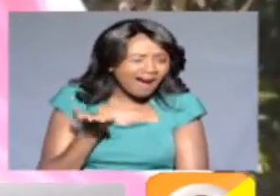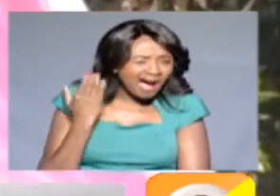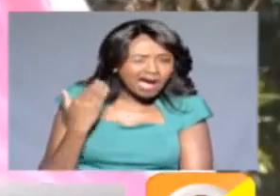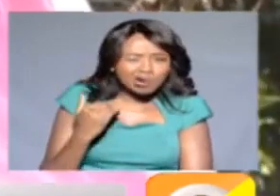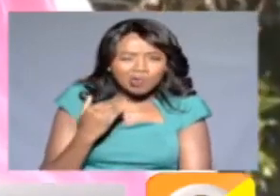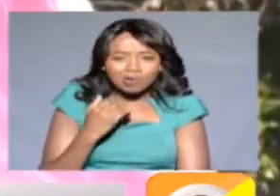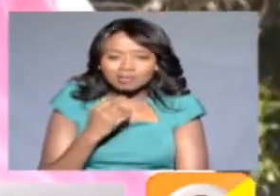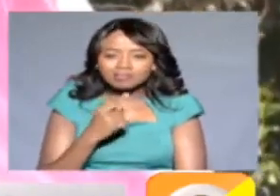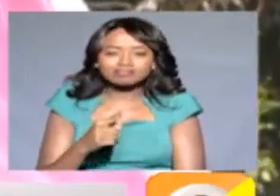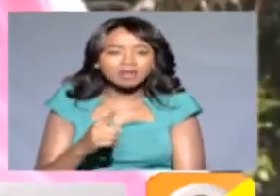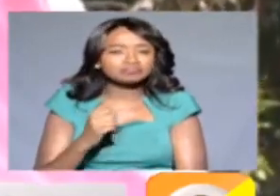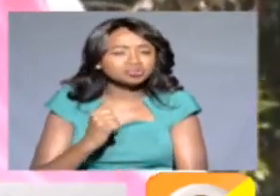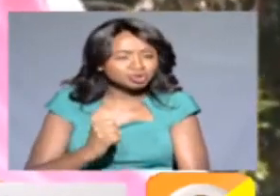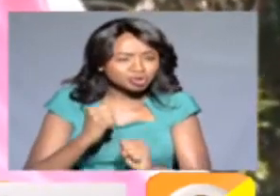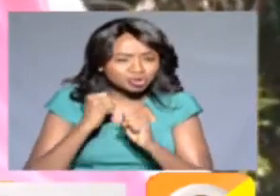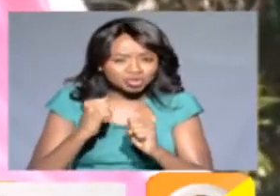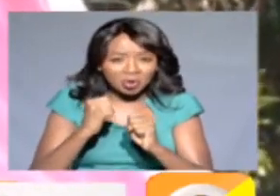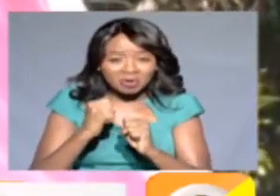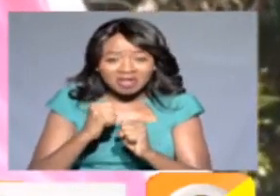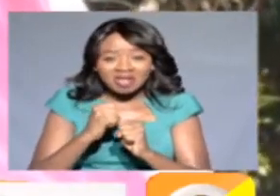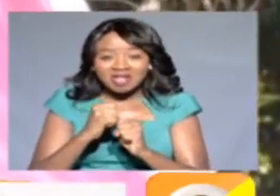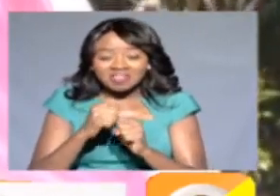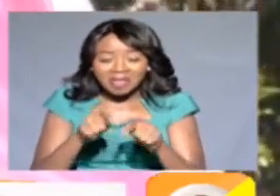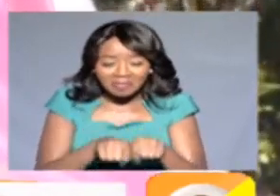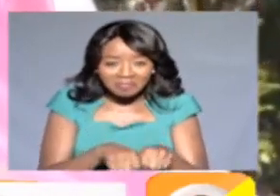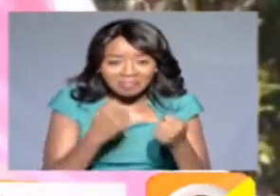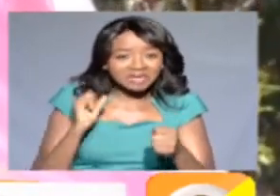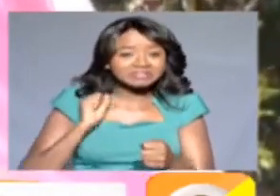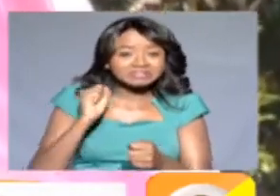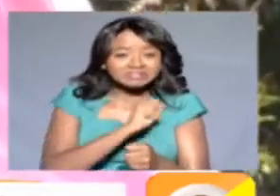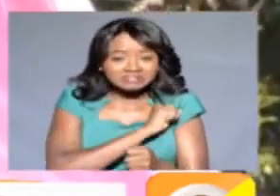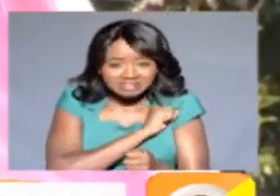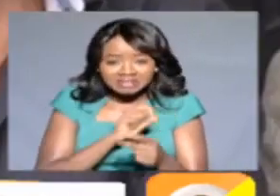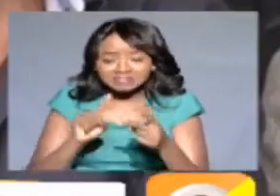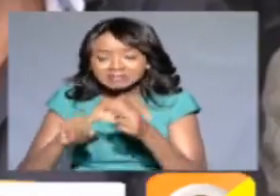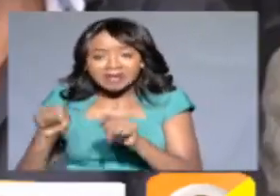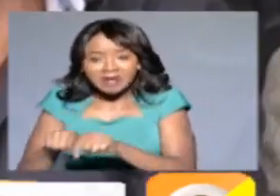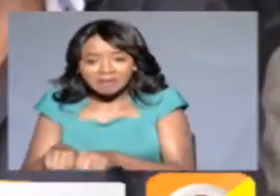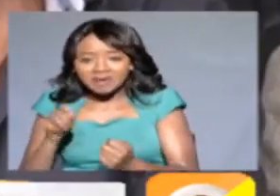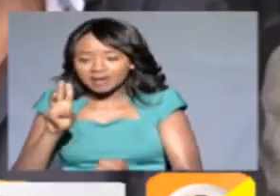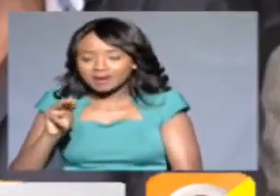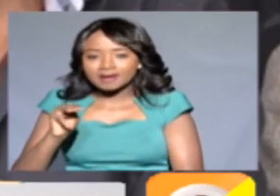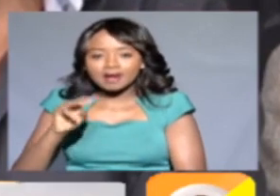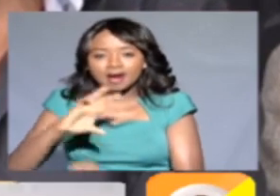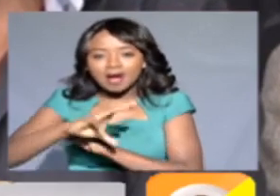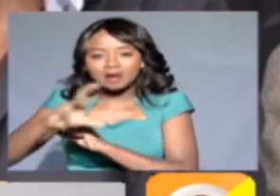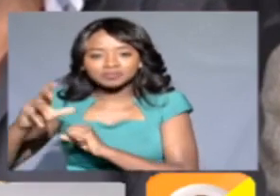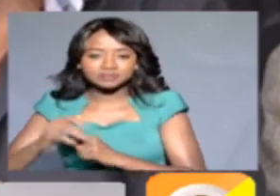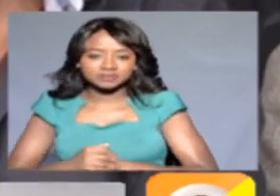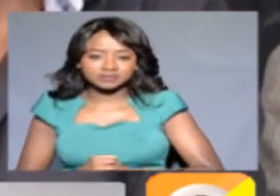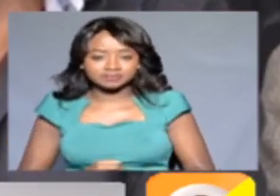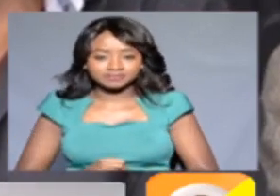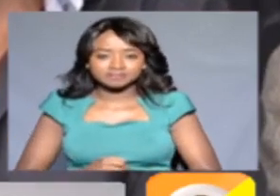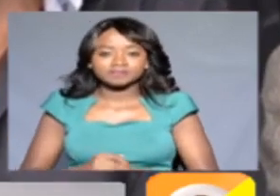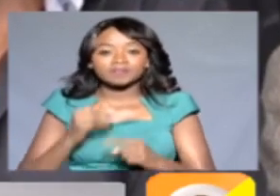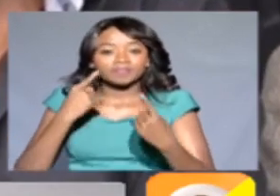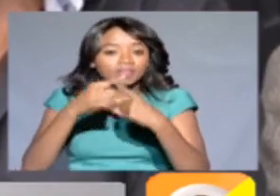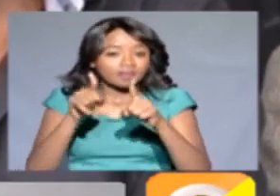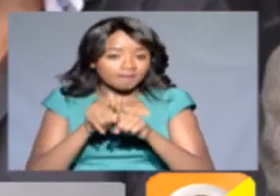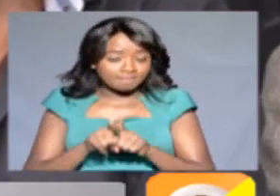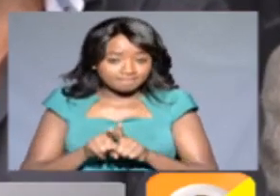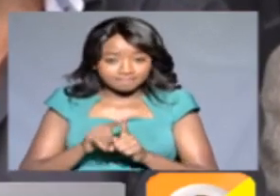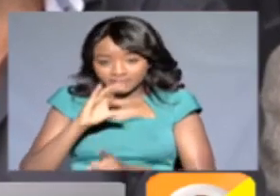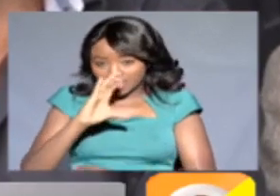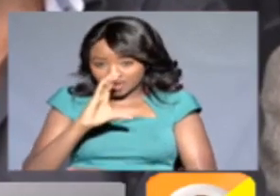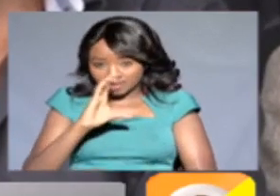out very strongly and killed the Senate and killed Majimbo in this country. The Council of Governors Chair of Finance, Planning and